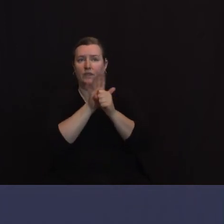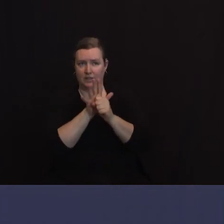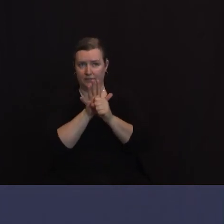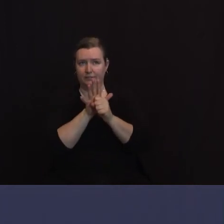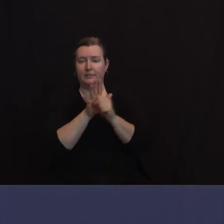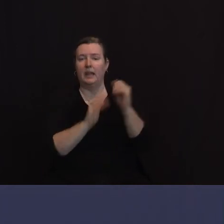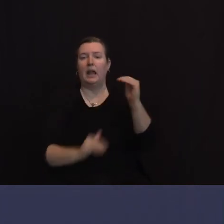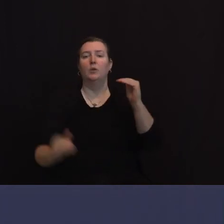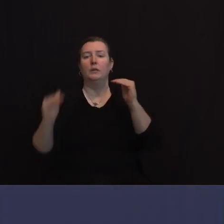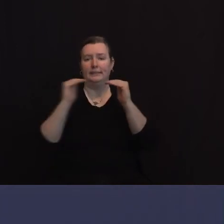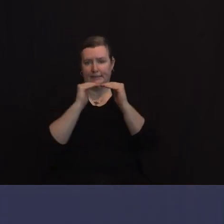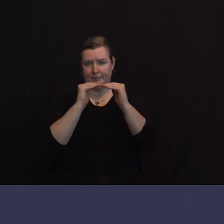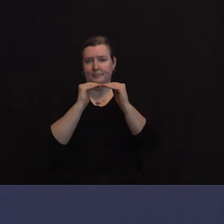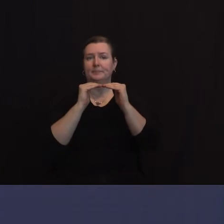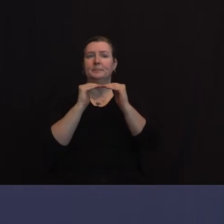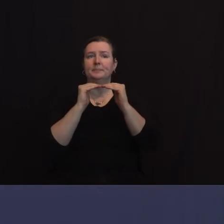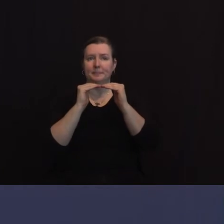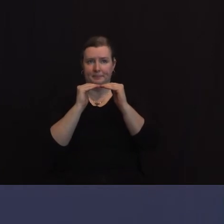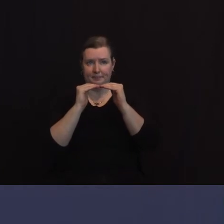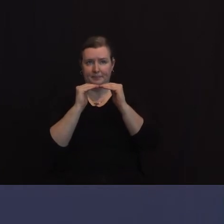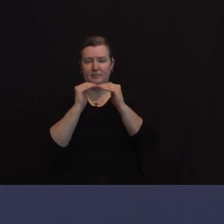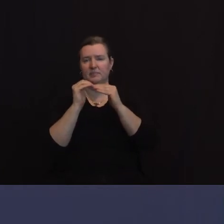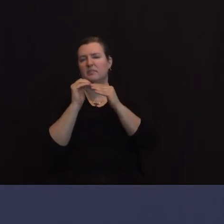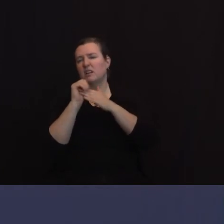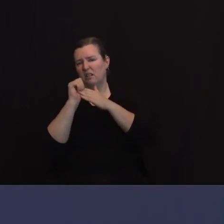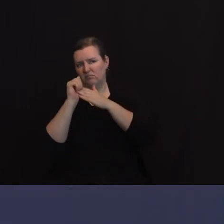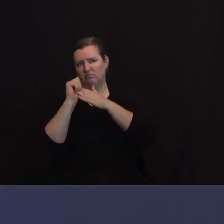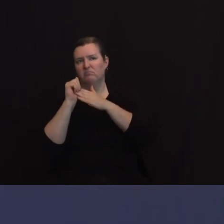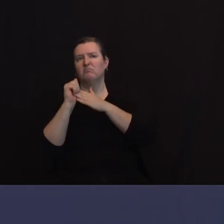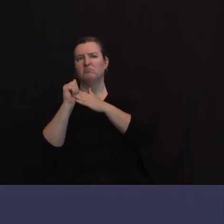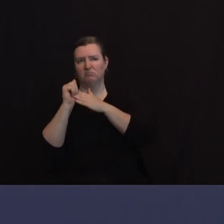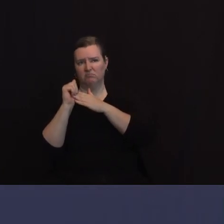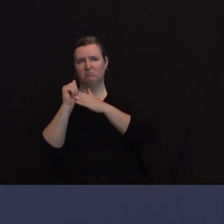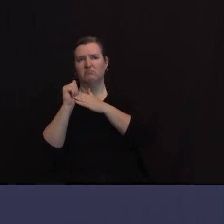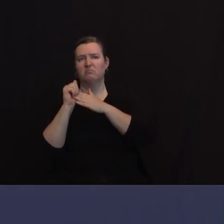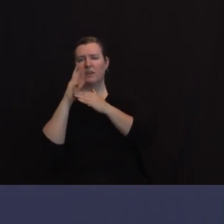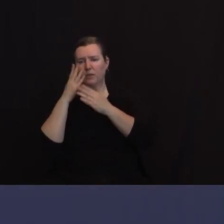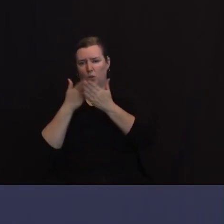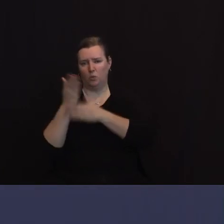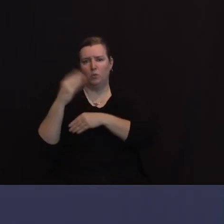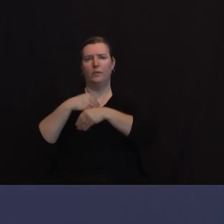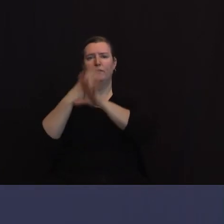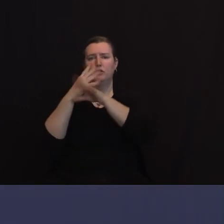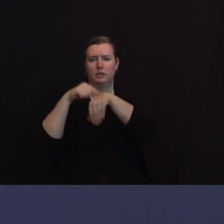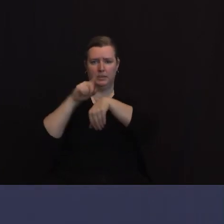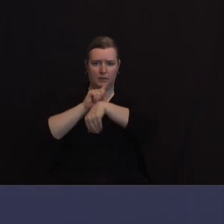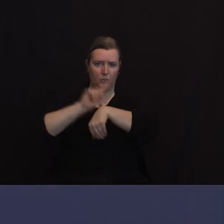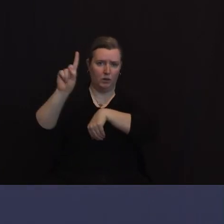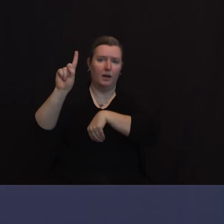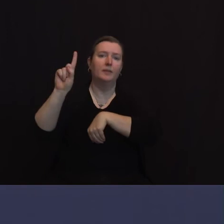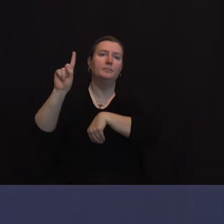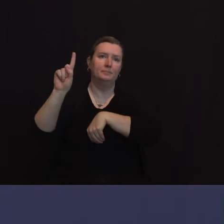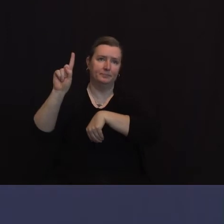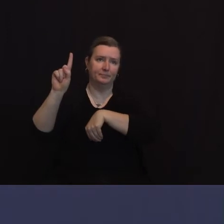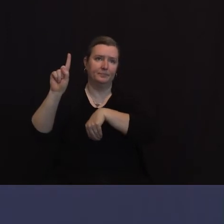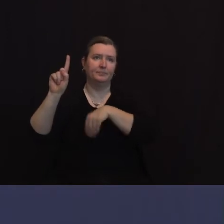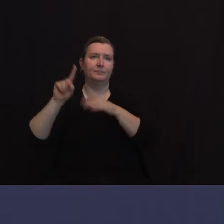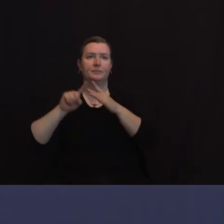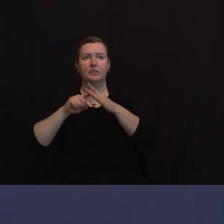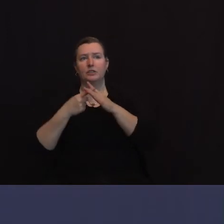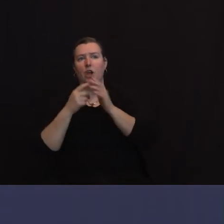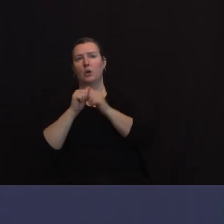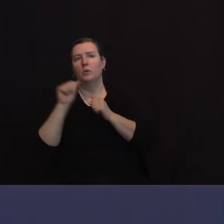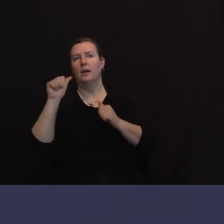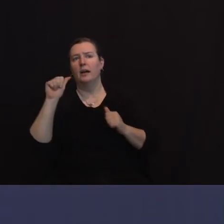us, we will be with you virtually and at 1 o'clock unless you hear otherwise. With that, let's start with Alex. Is that you? How are you?